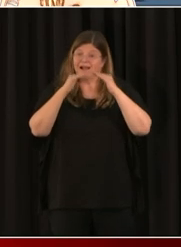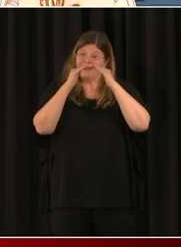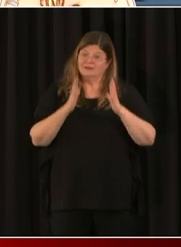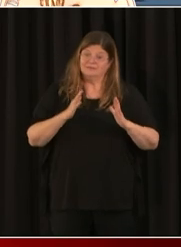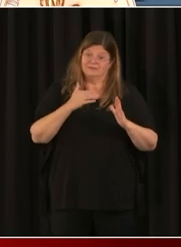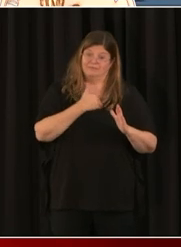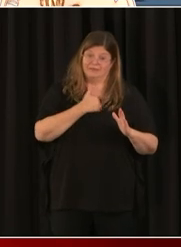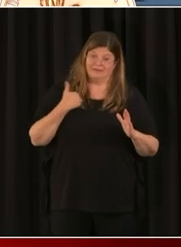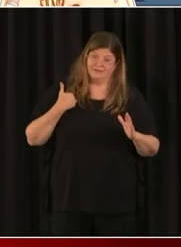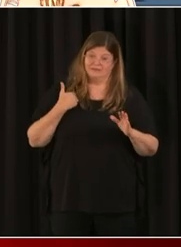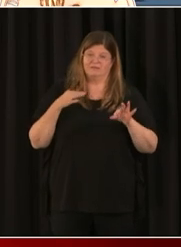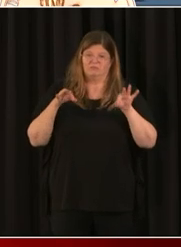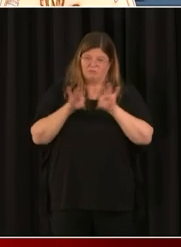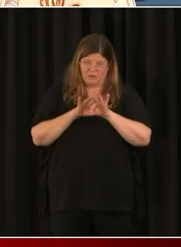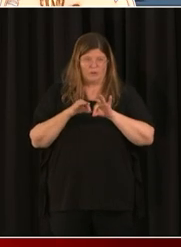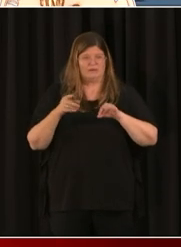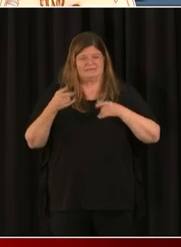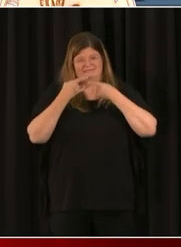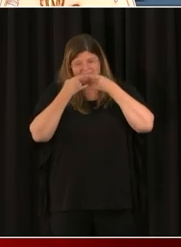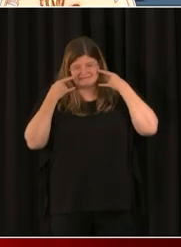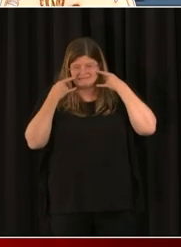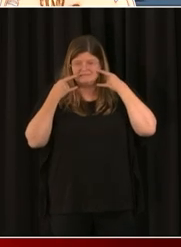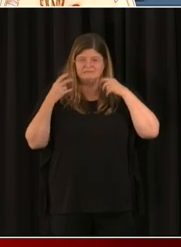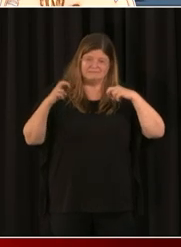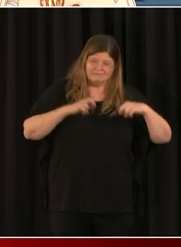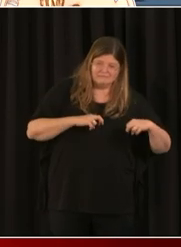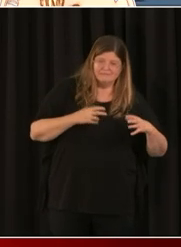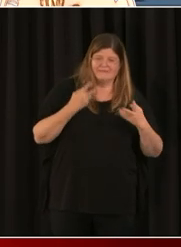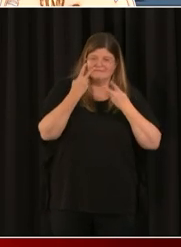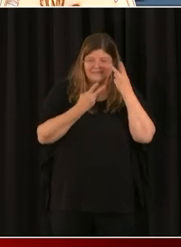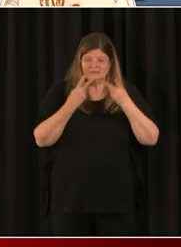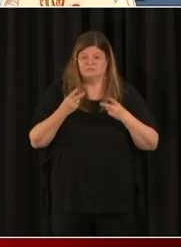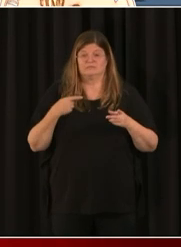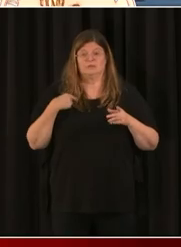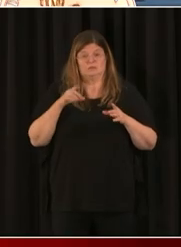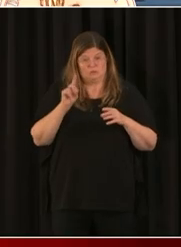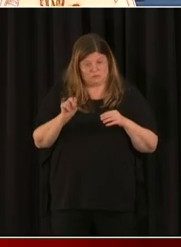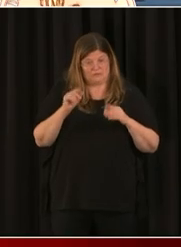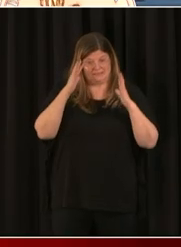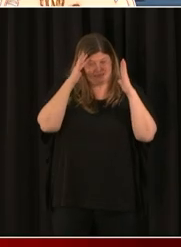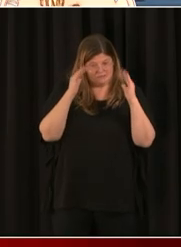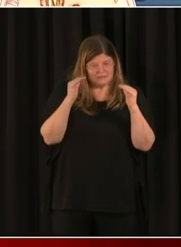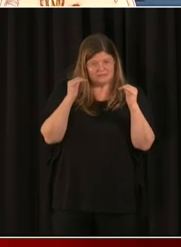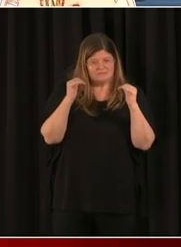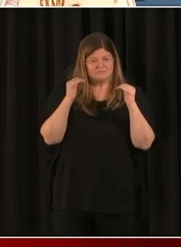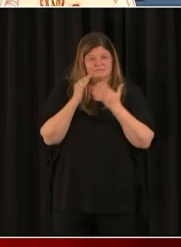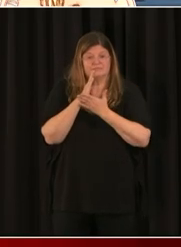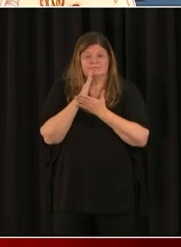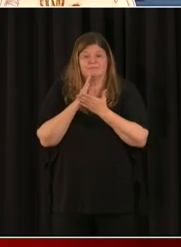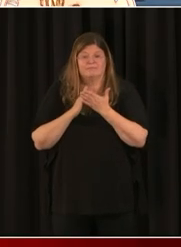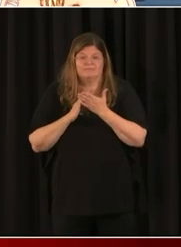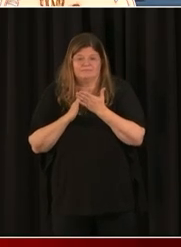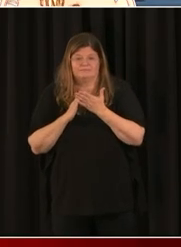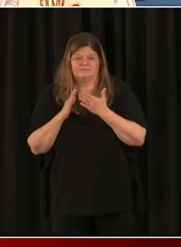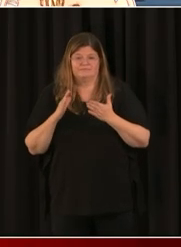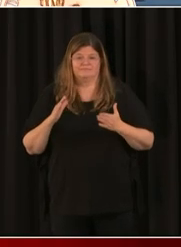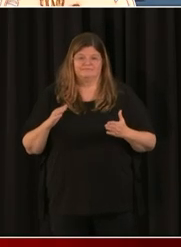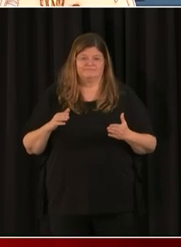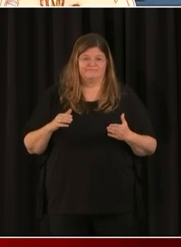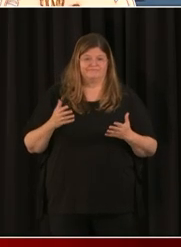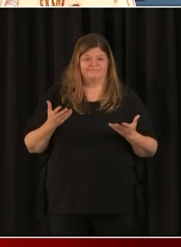want to continue to have them do that. We do expect some flouting of